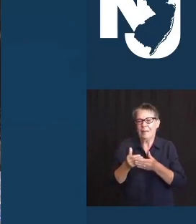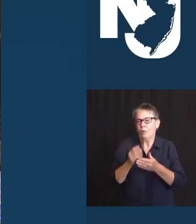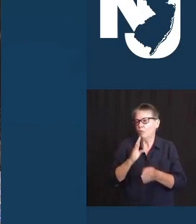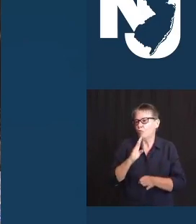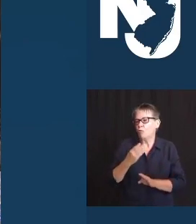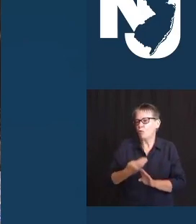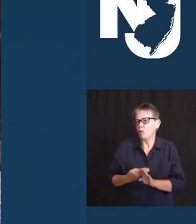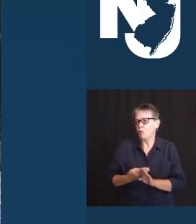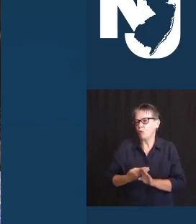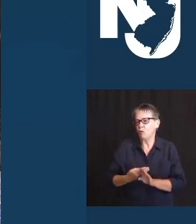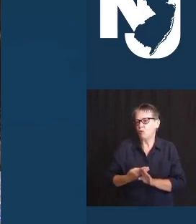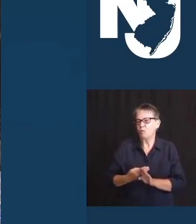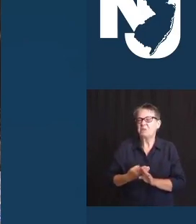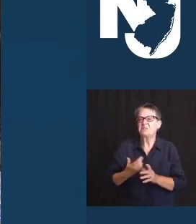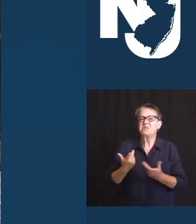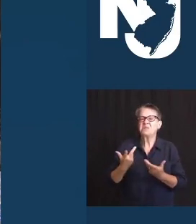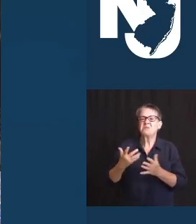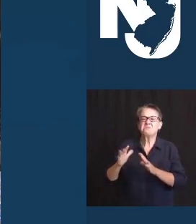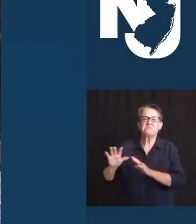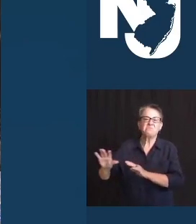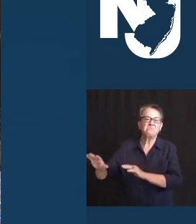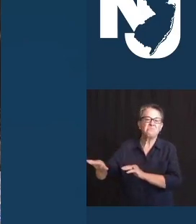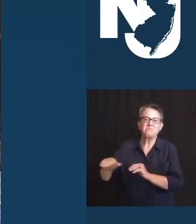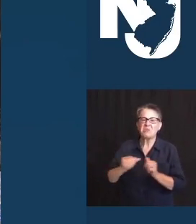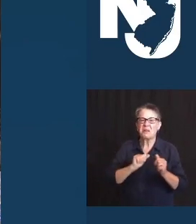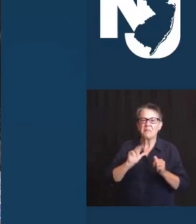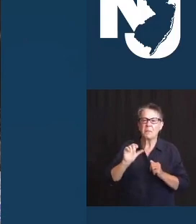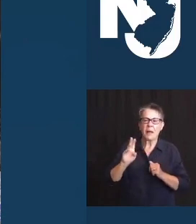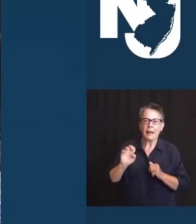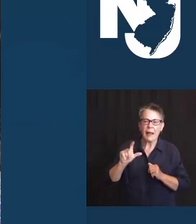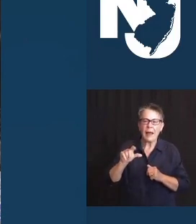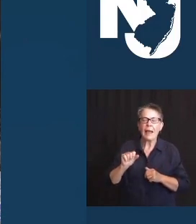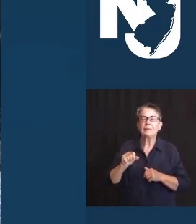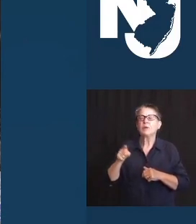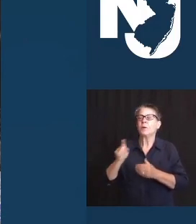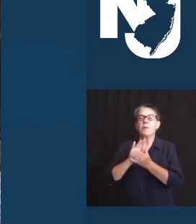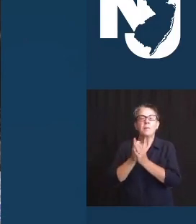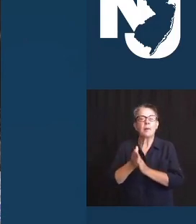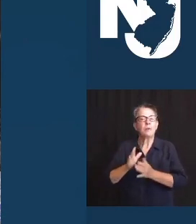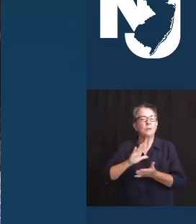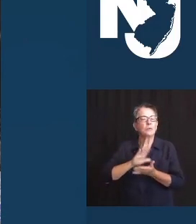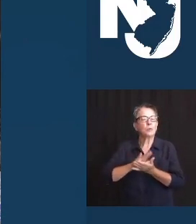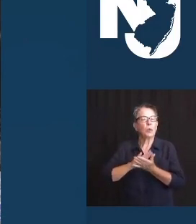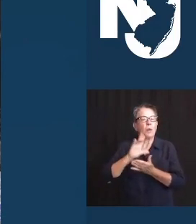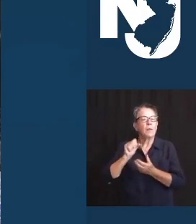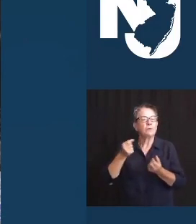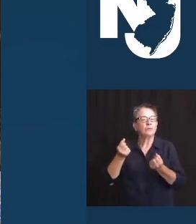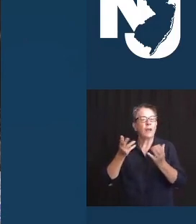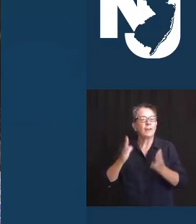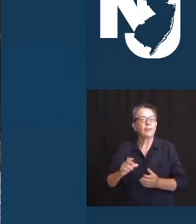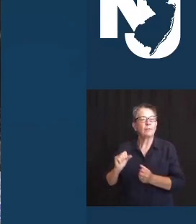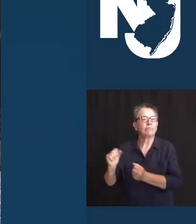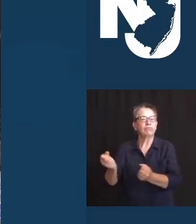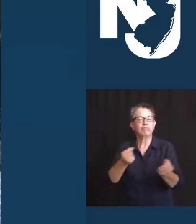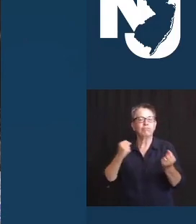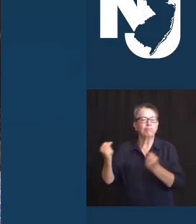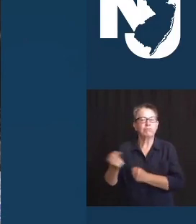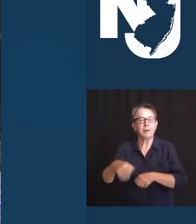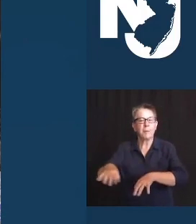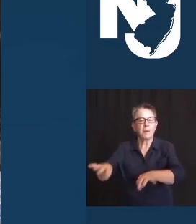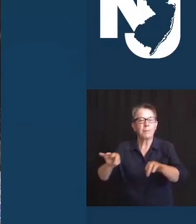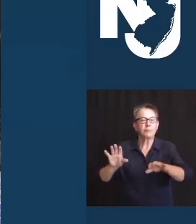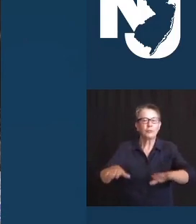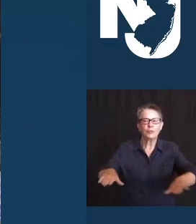for the Florham Park Board of Education and became a beloved fixture in the life of the community and in the lives of the thousands of children